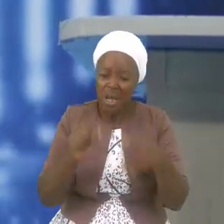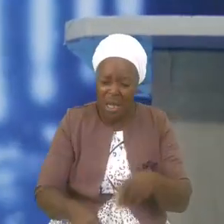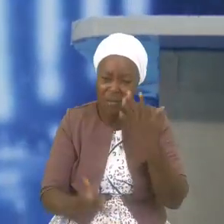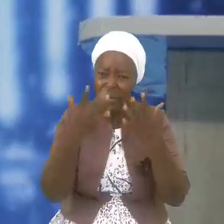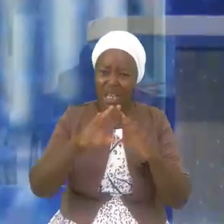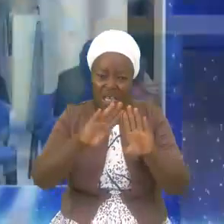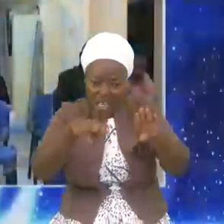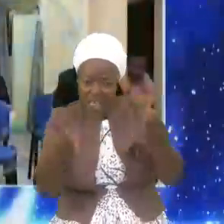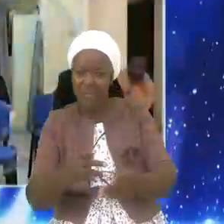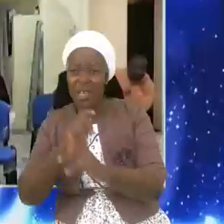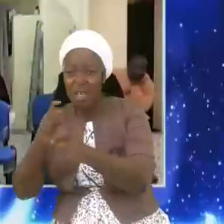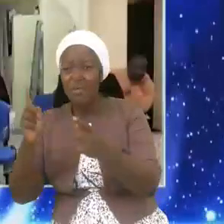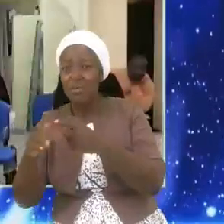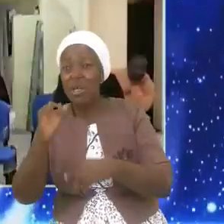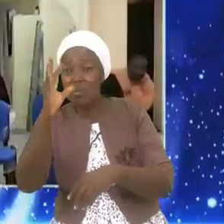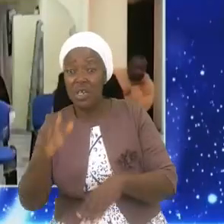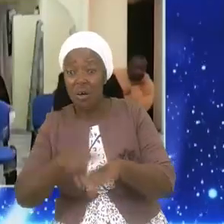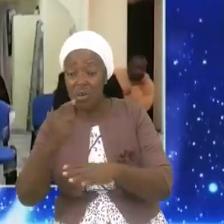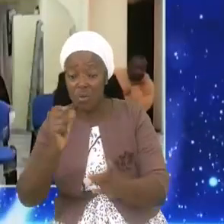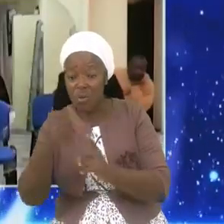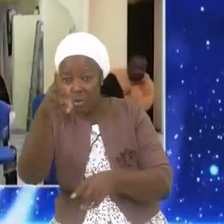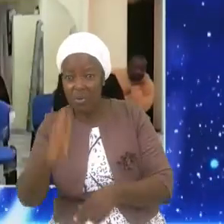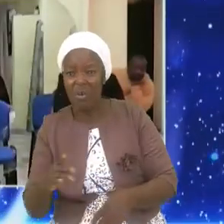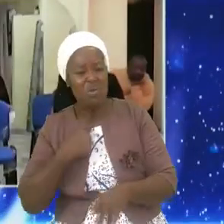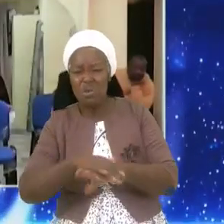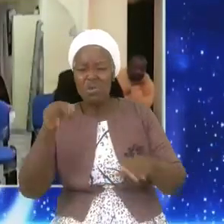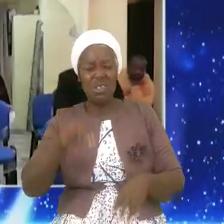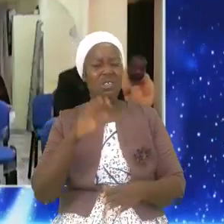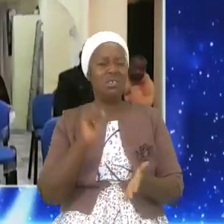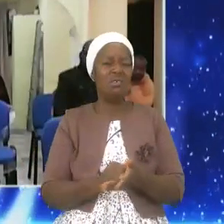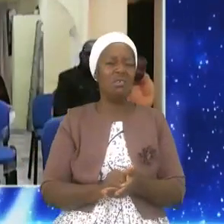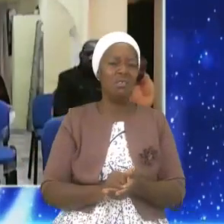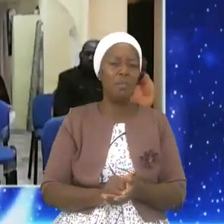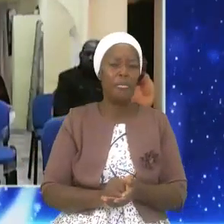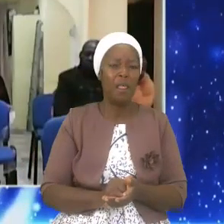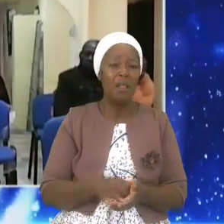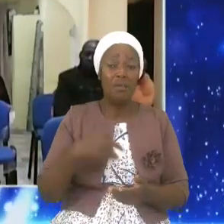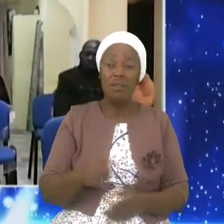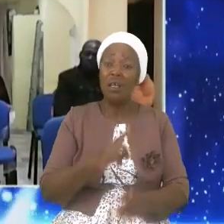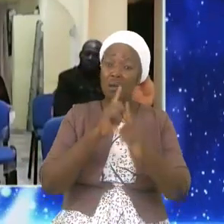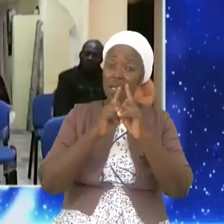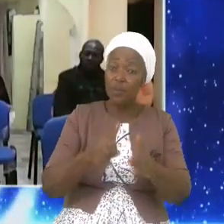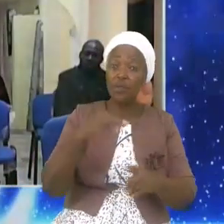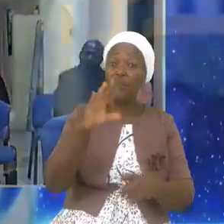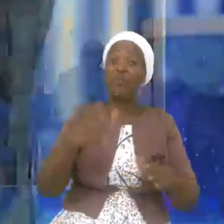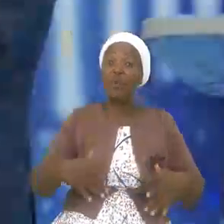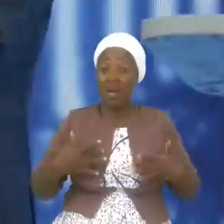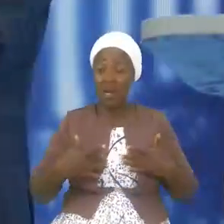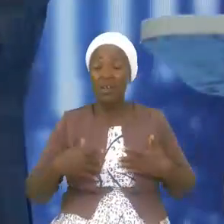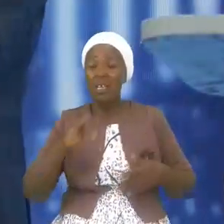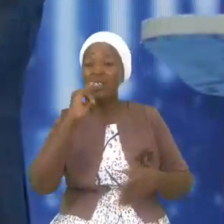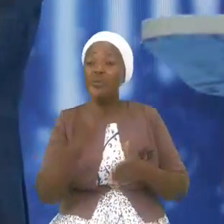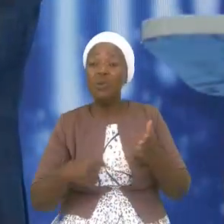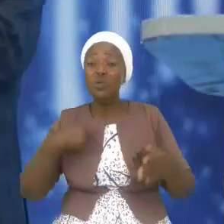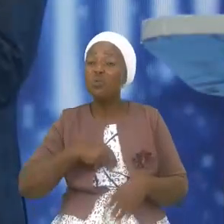need that. The response of your life is what you need, that you'll say, Lord, I come. I